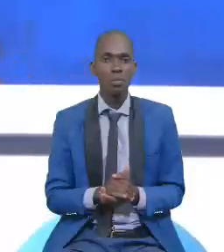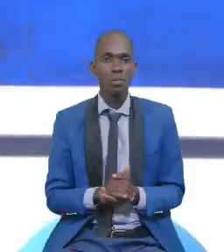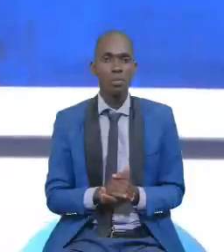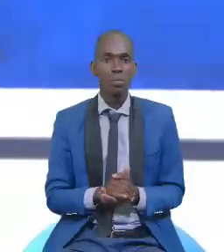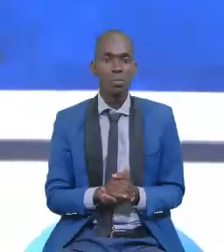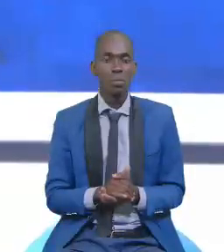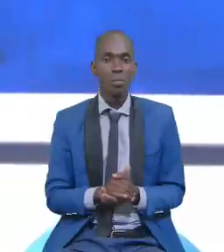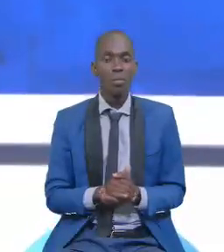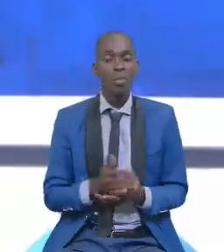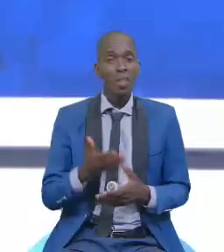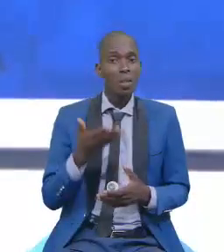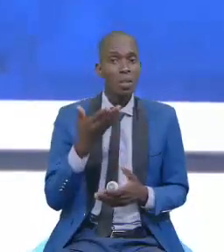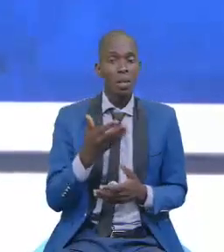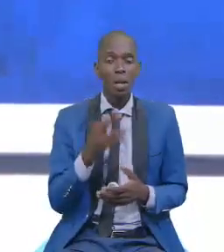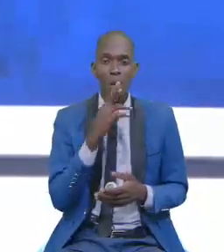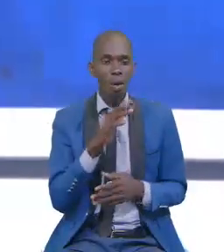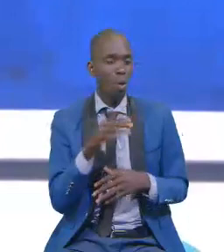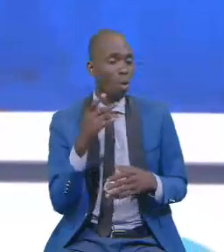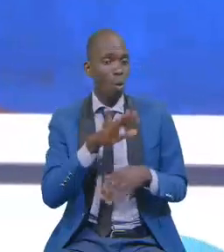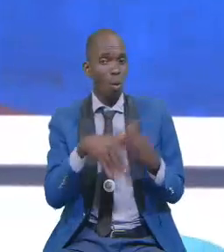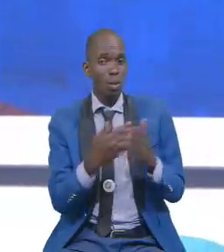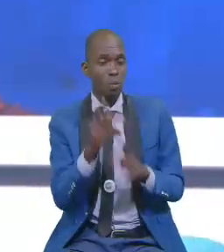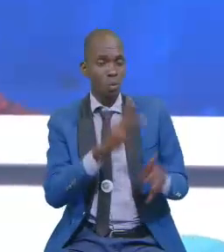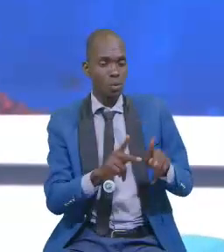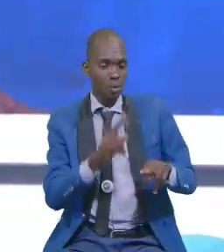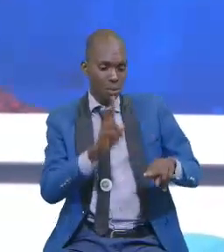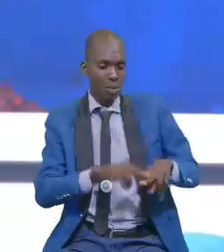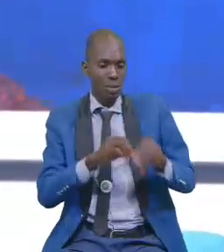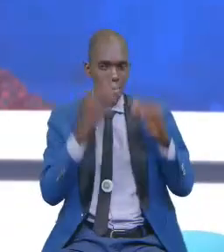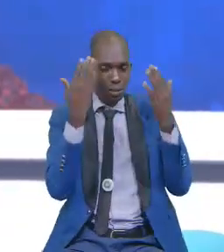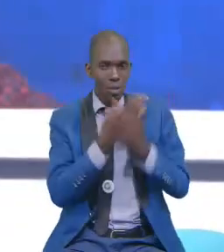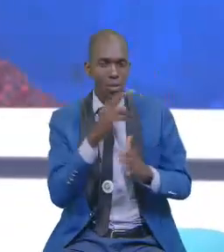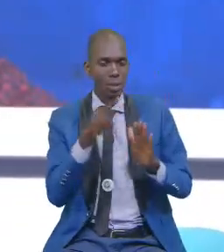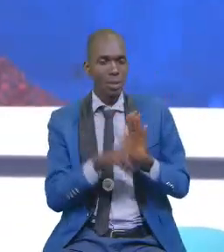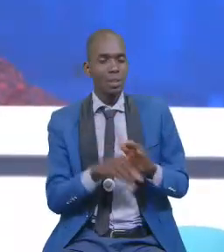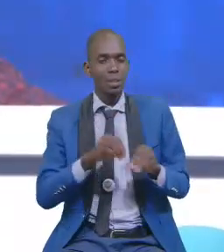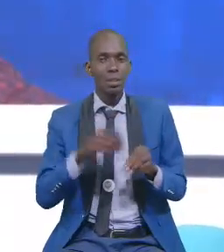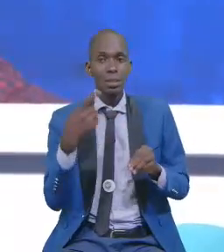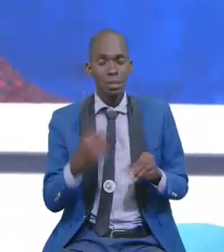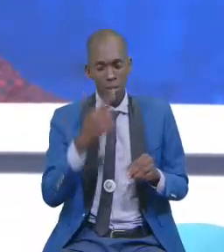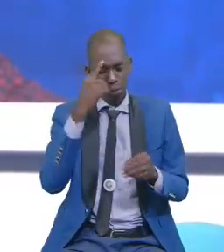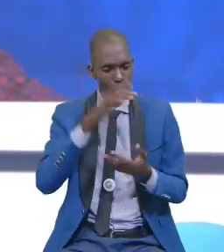There are people, all those people, they sit in darkness and in the shadow of death.